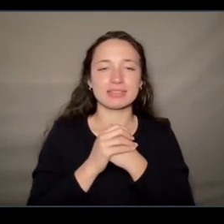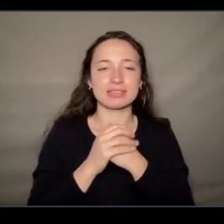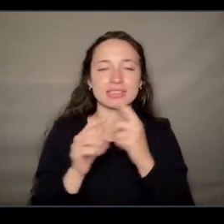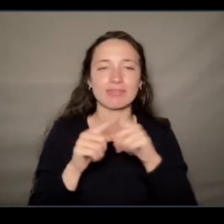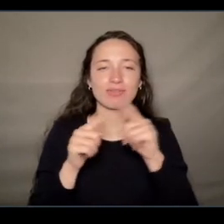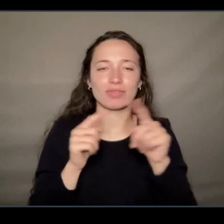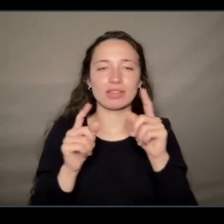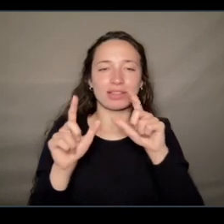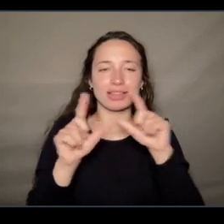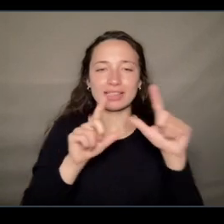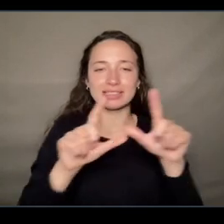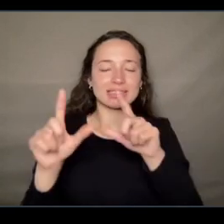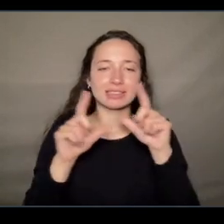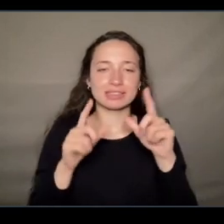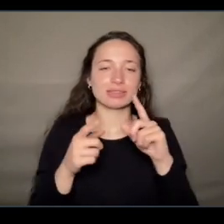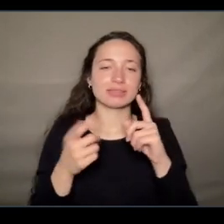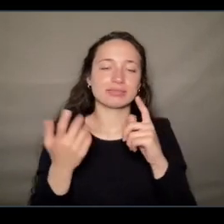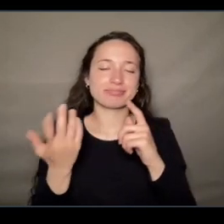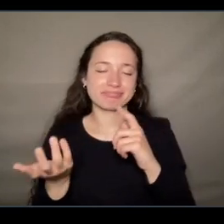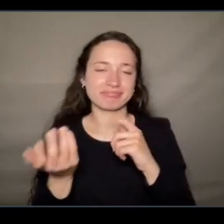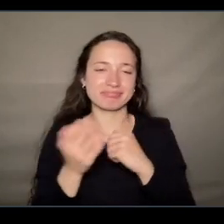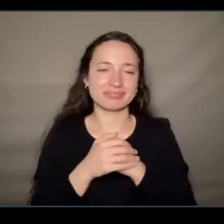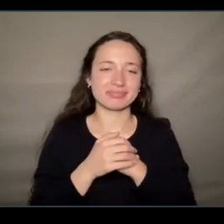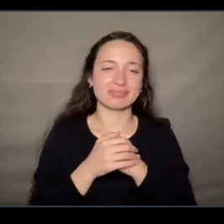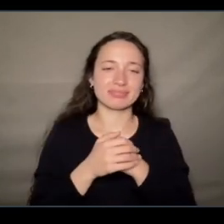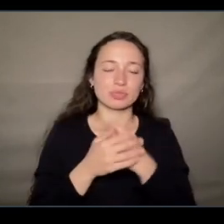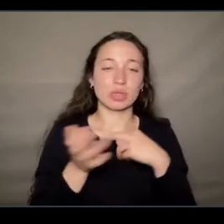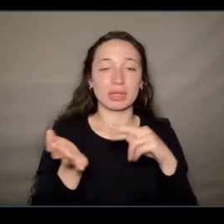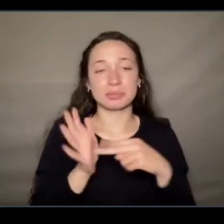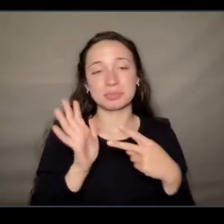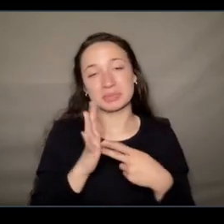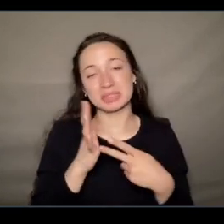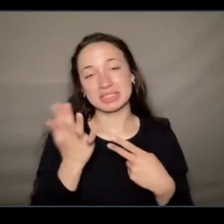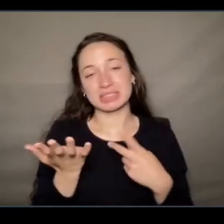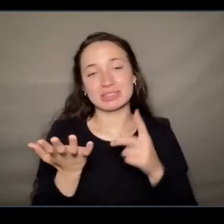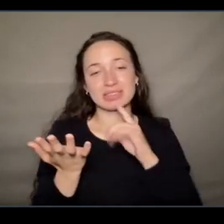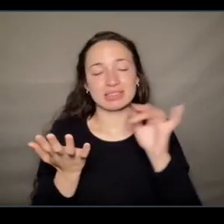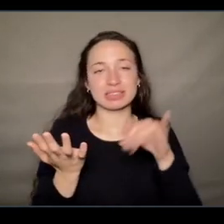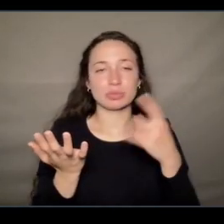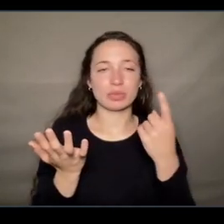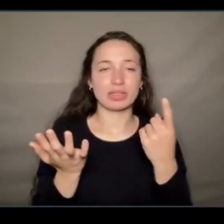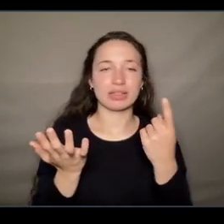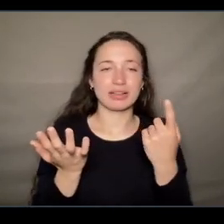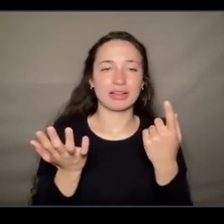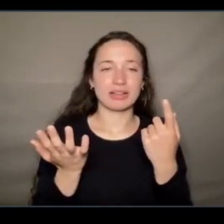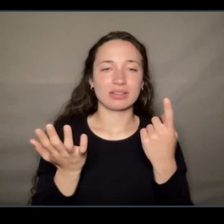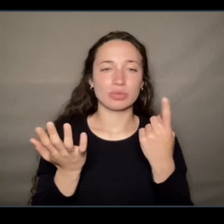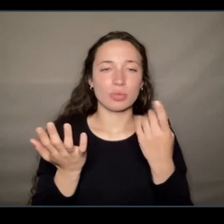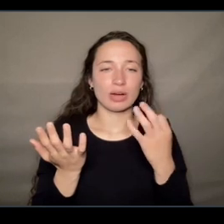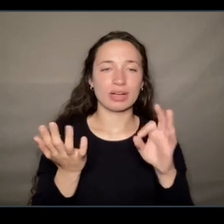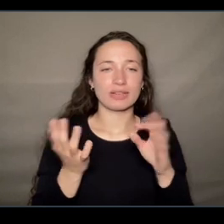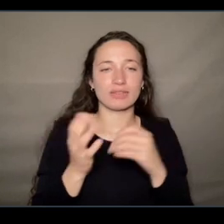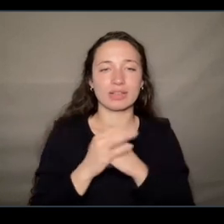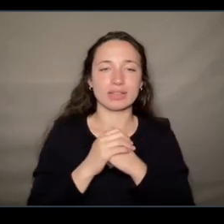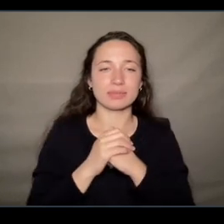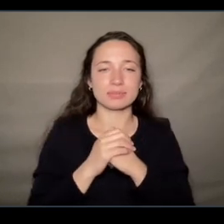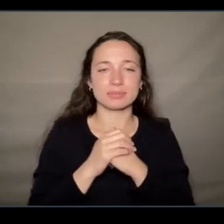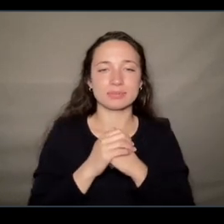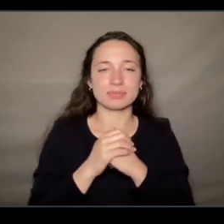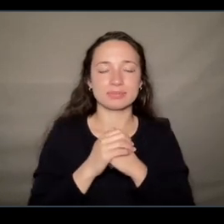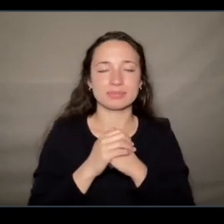we have a lot of different lenses, so to speak. So, I mean, I think that's one of